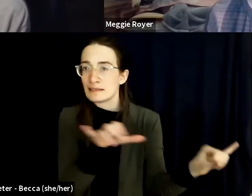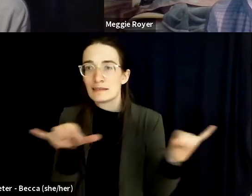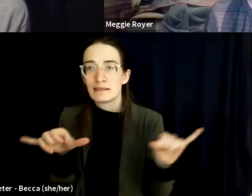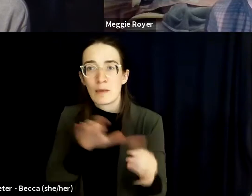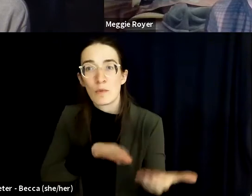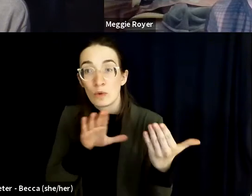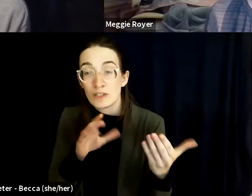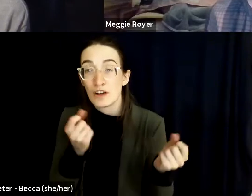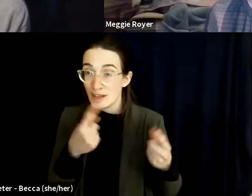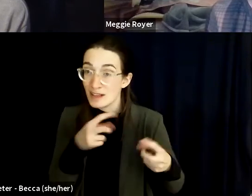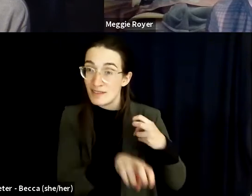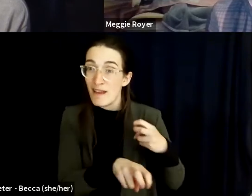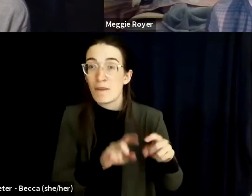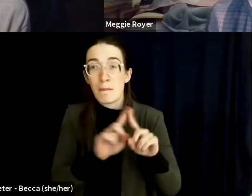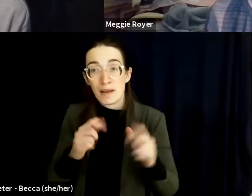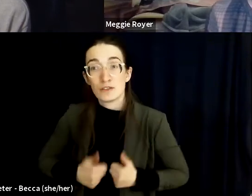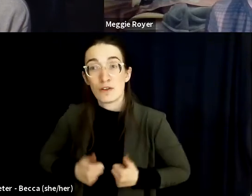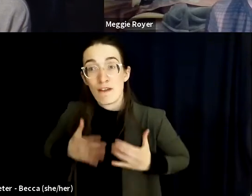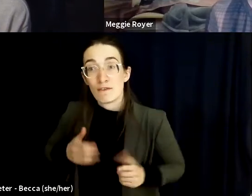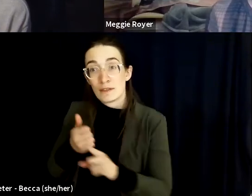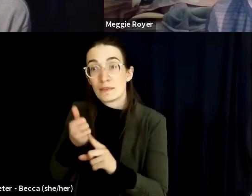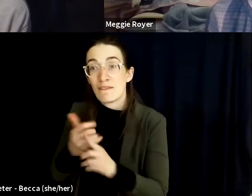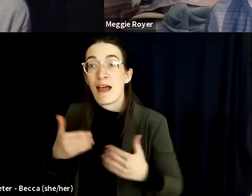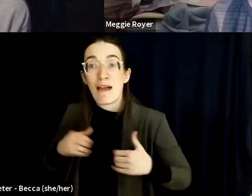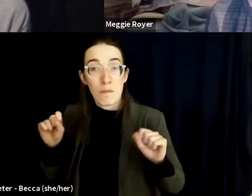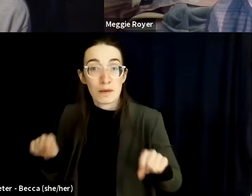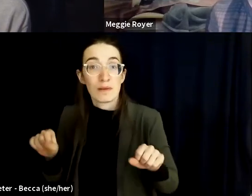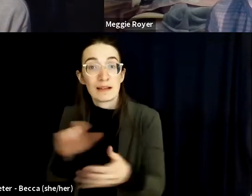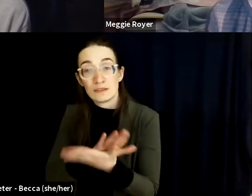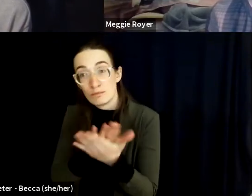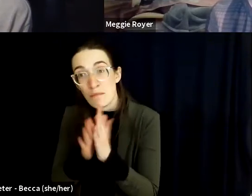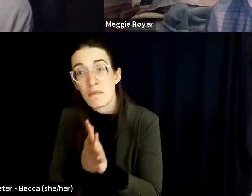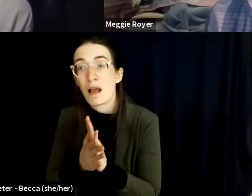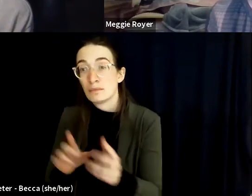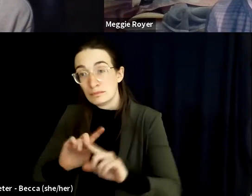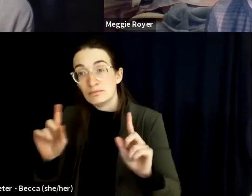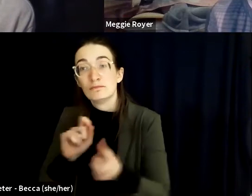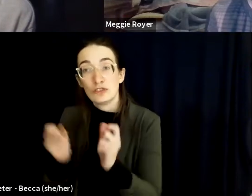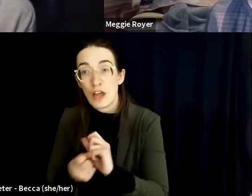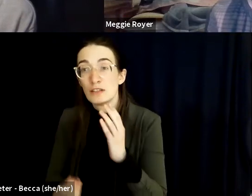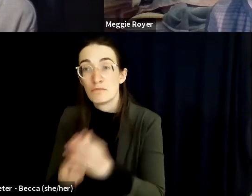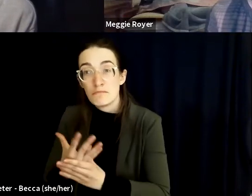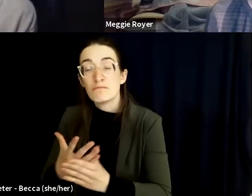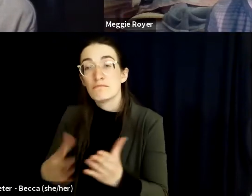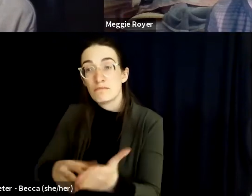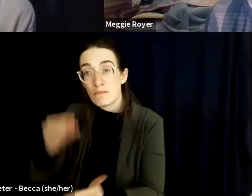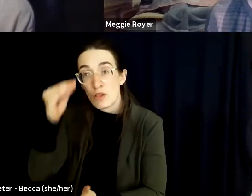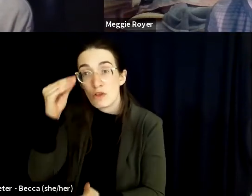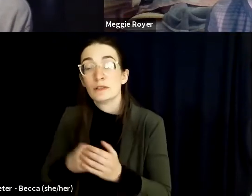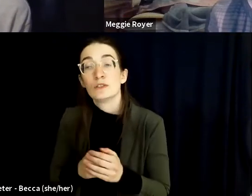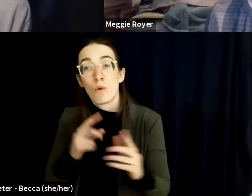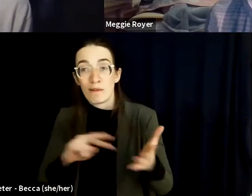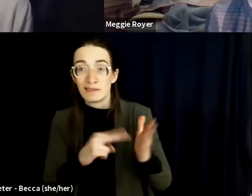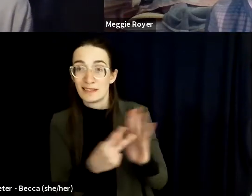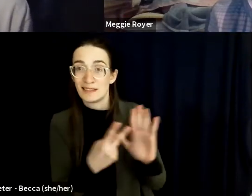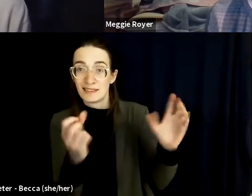also acknowledging that survivors have a capacity to change and grow. And so when we think about intentions, they really come